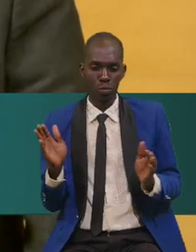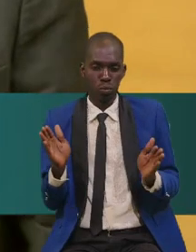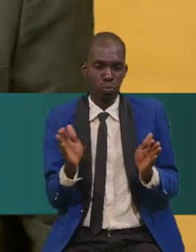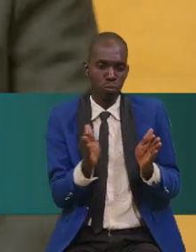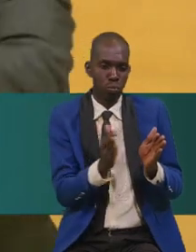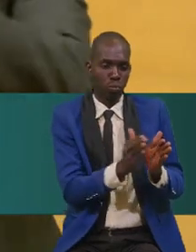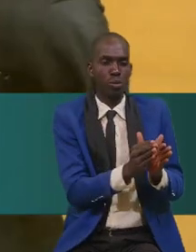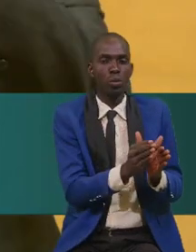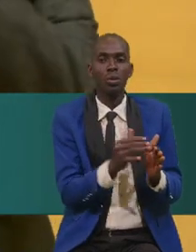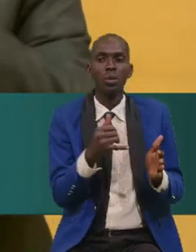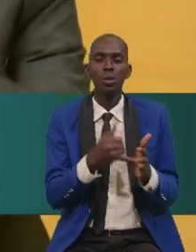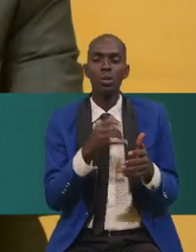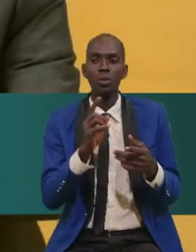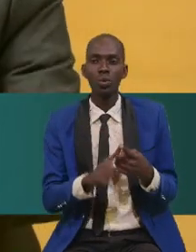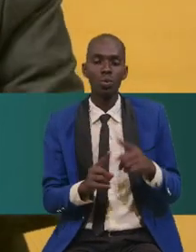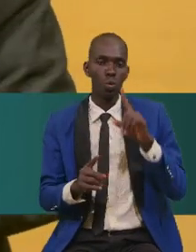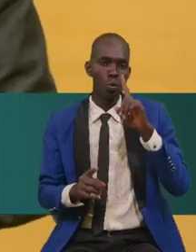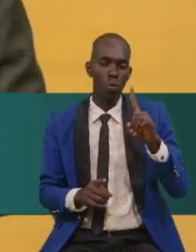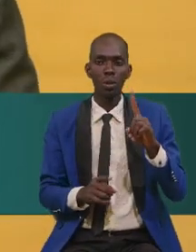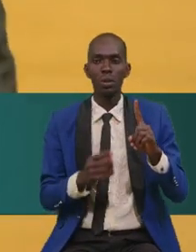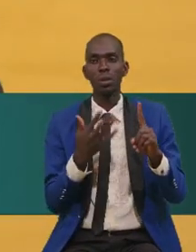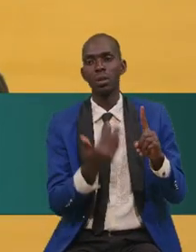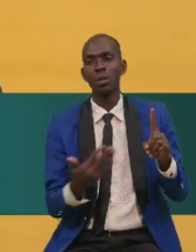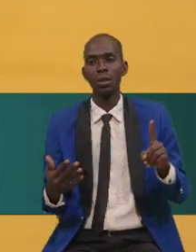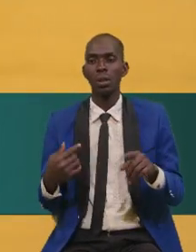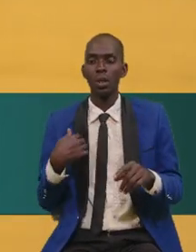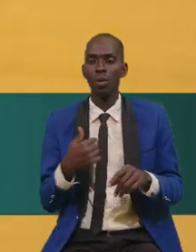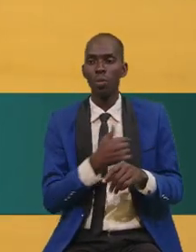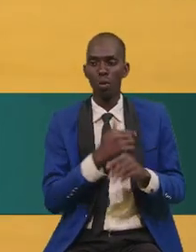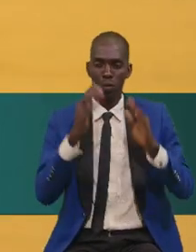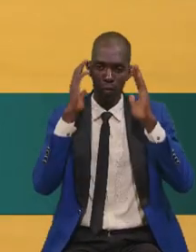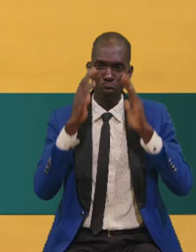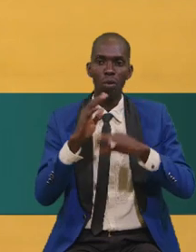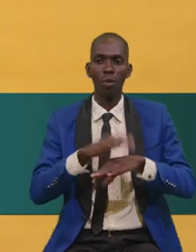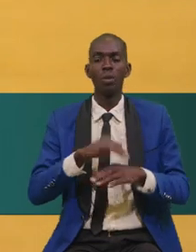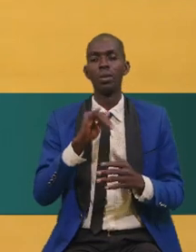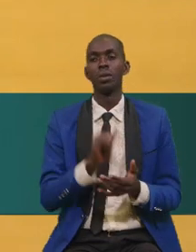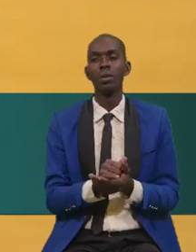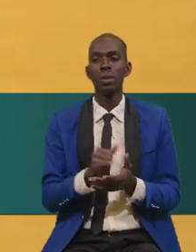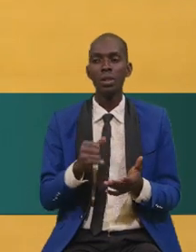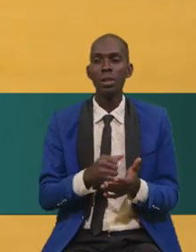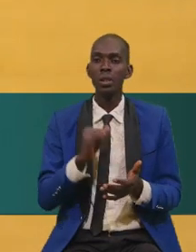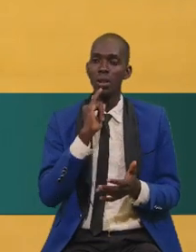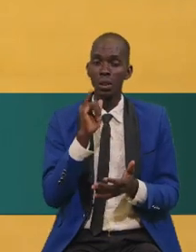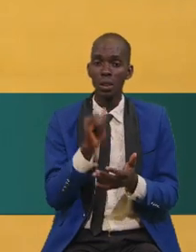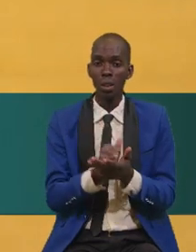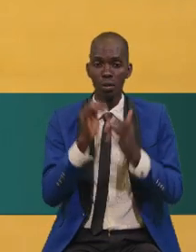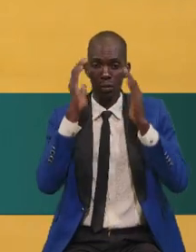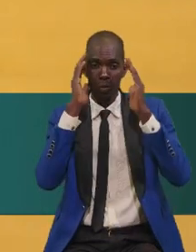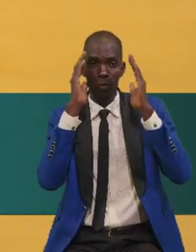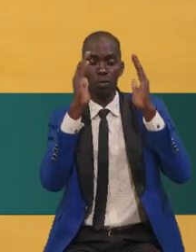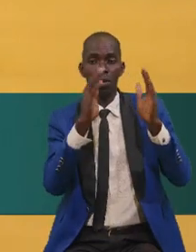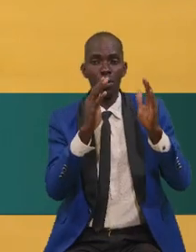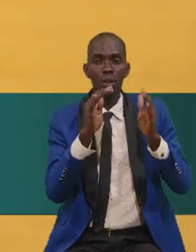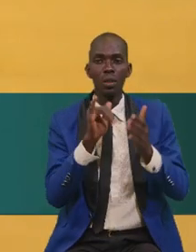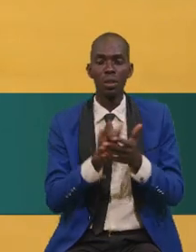one subject, and we focused on that. It is that focus that makes an expert. It